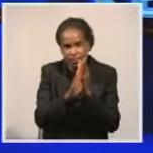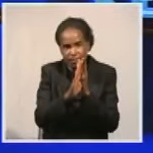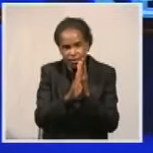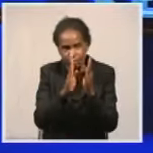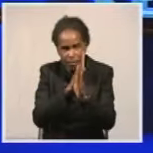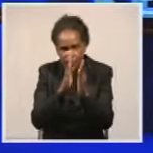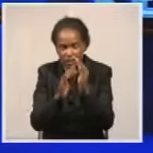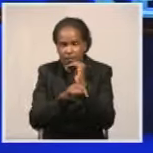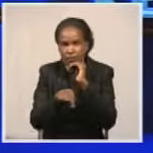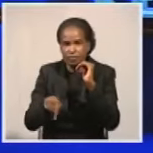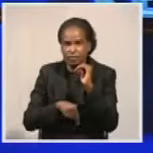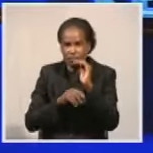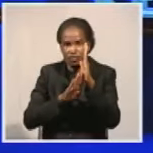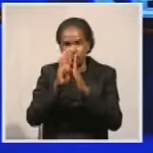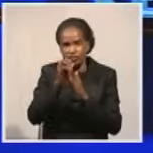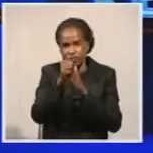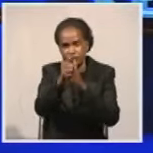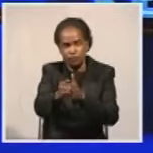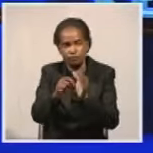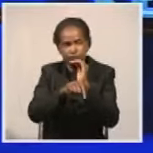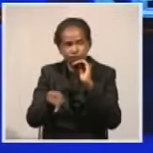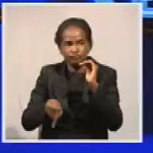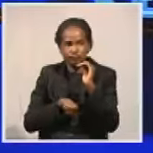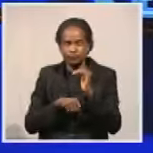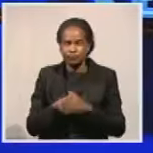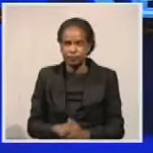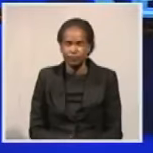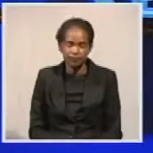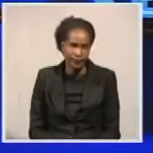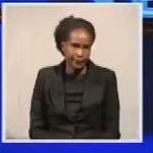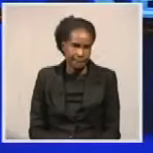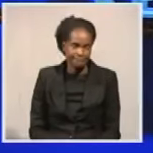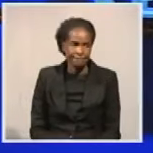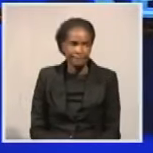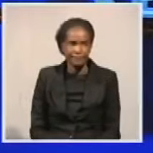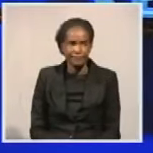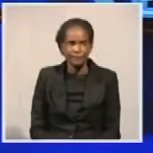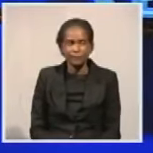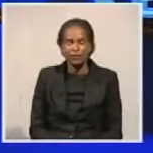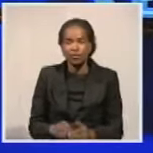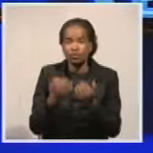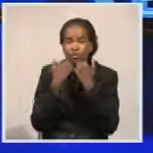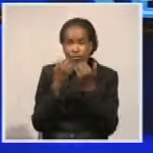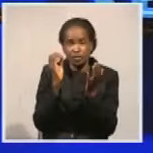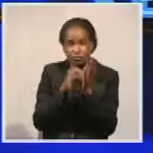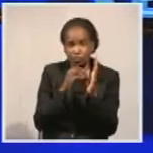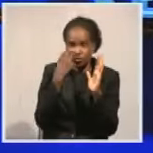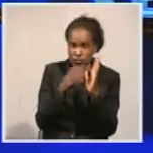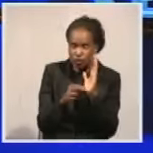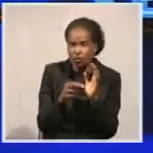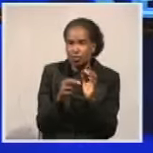Of course, therefore we put in checks and balances that the